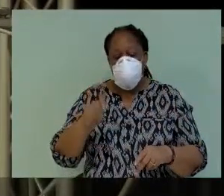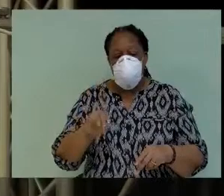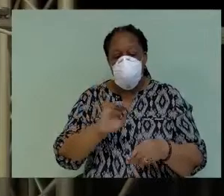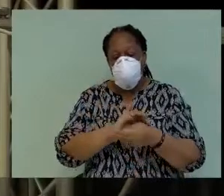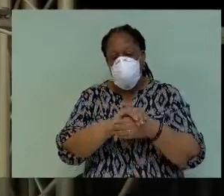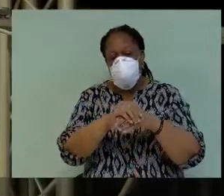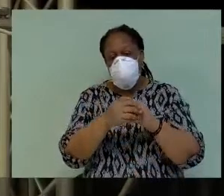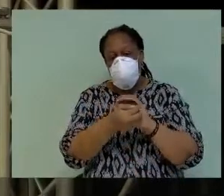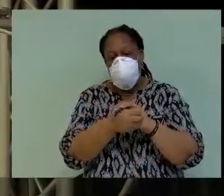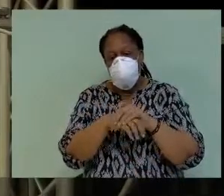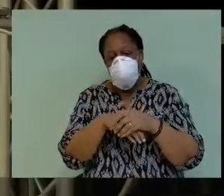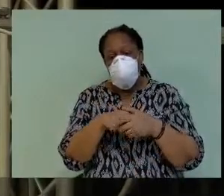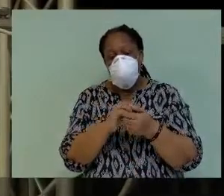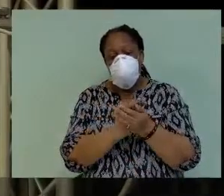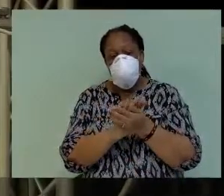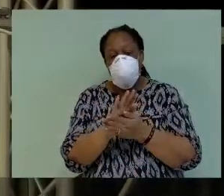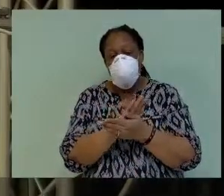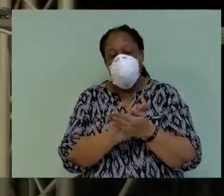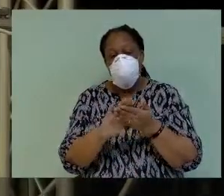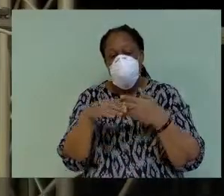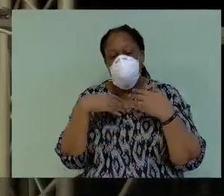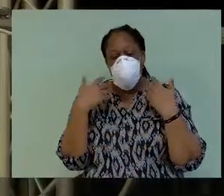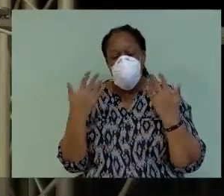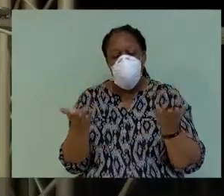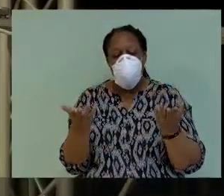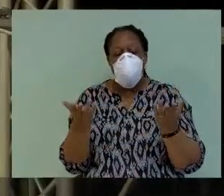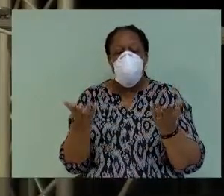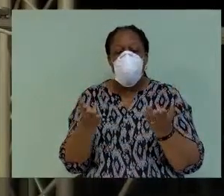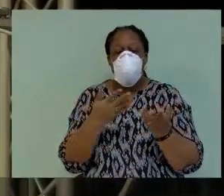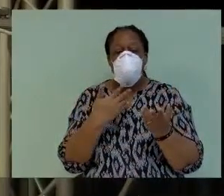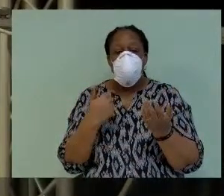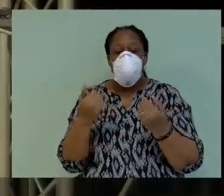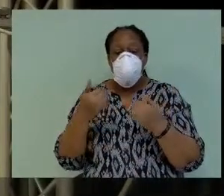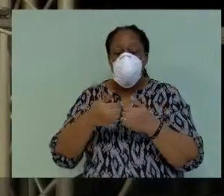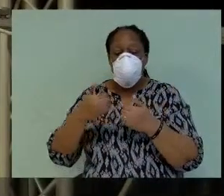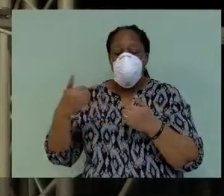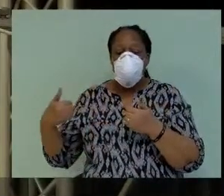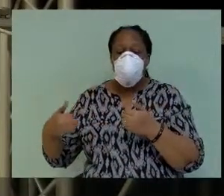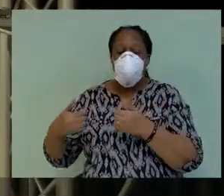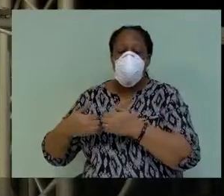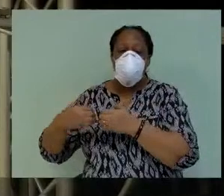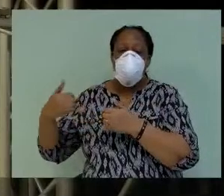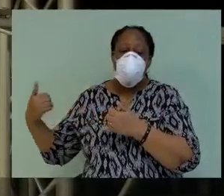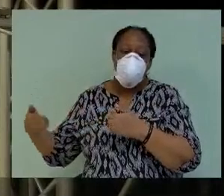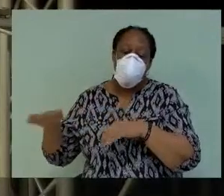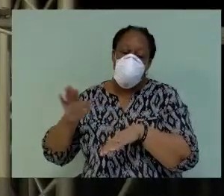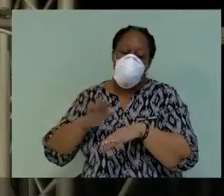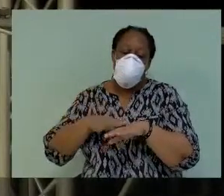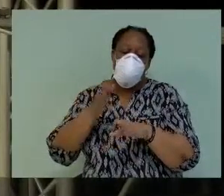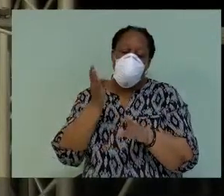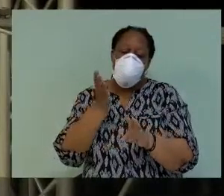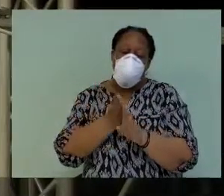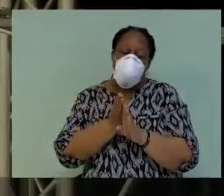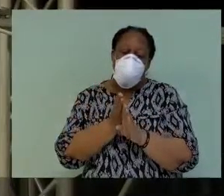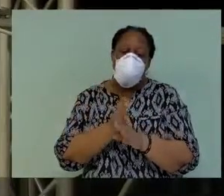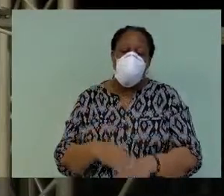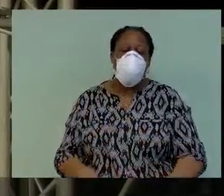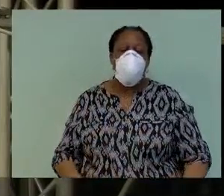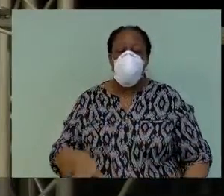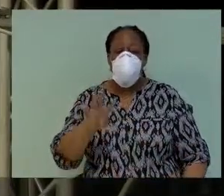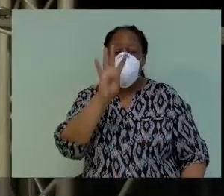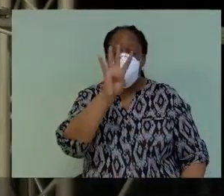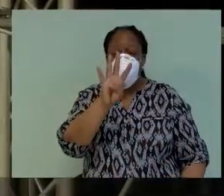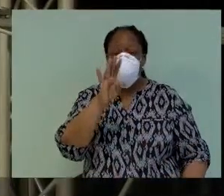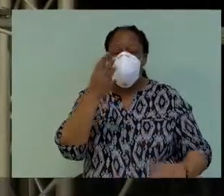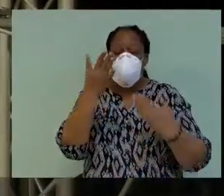hygiene, proper sanitary behavior, and social distancing protocol. These are 4 simple steps